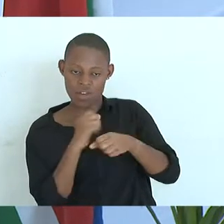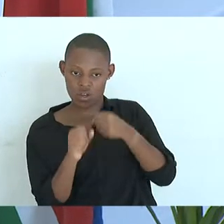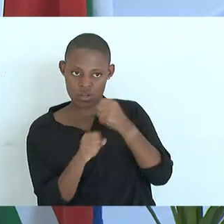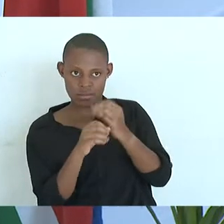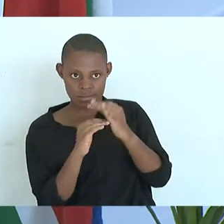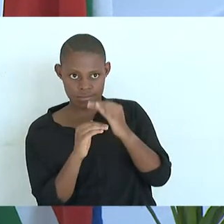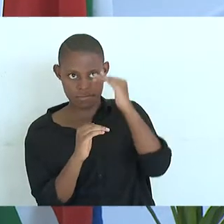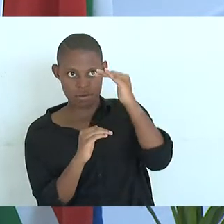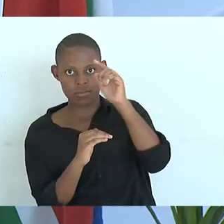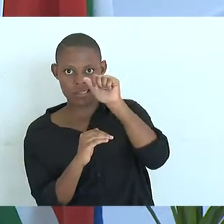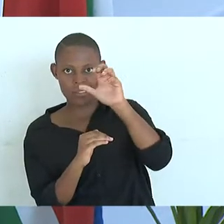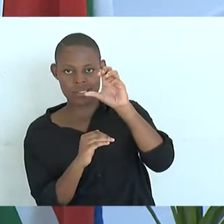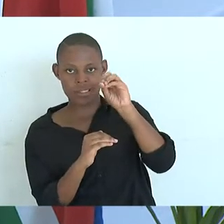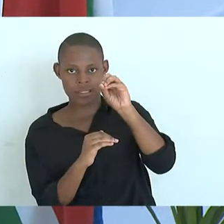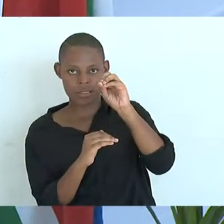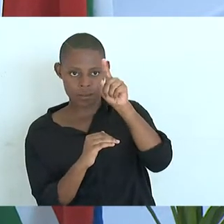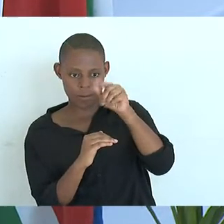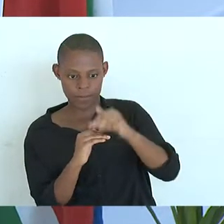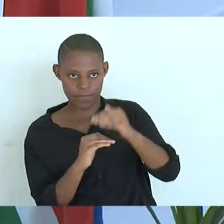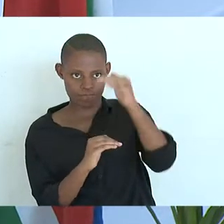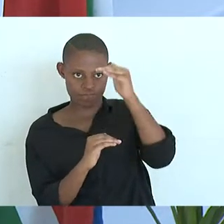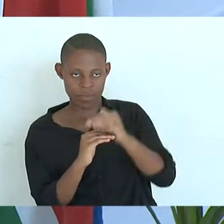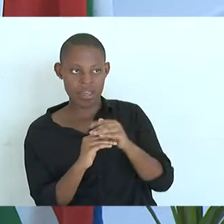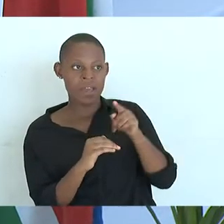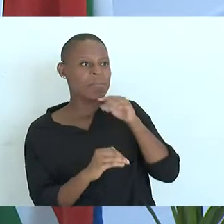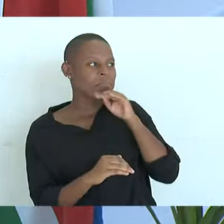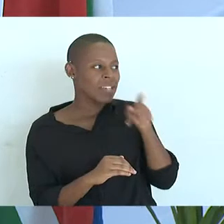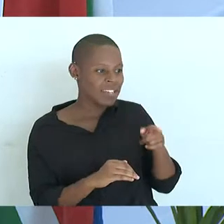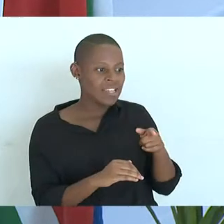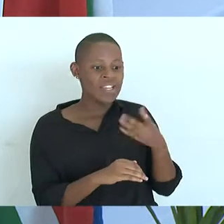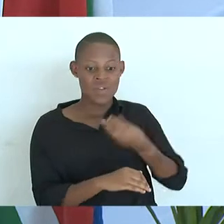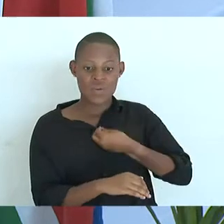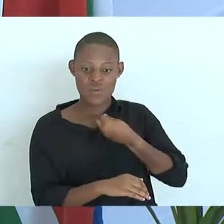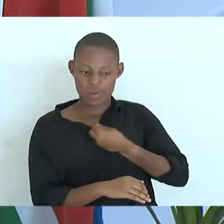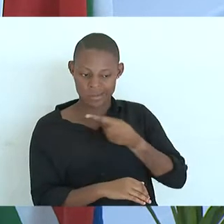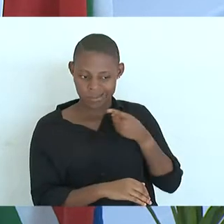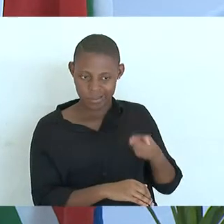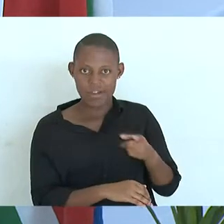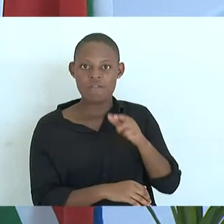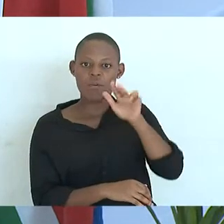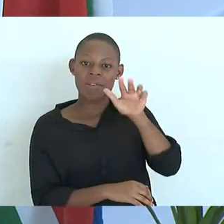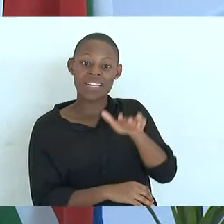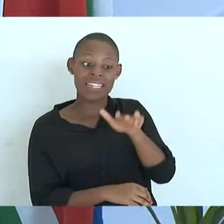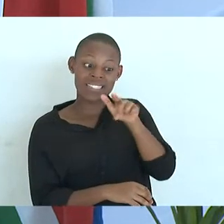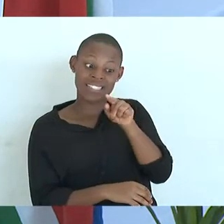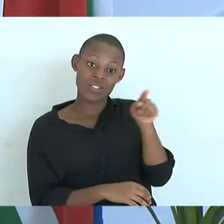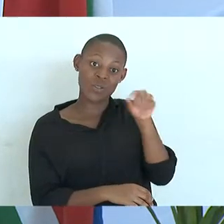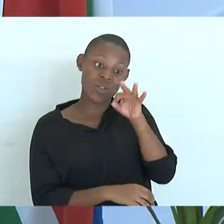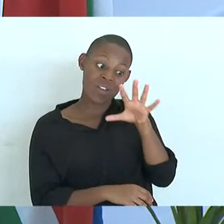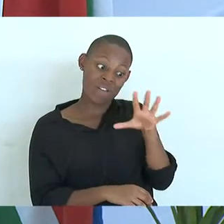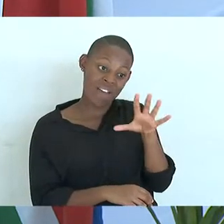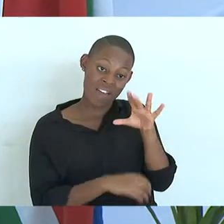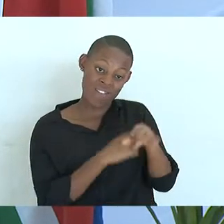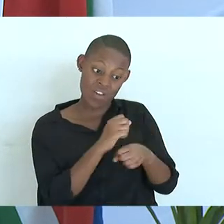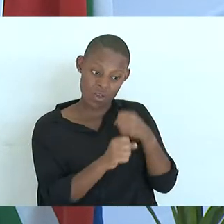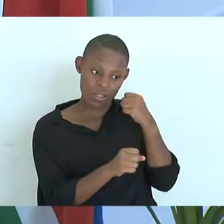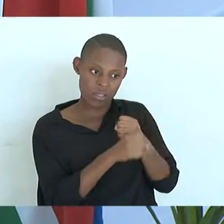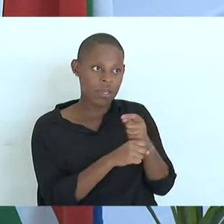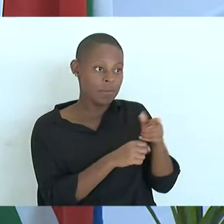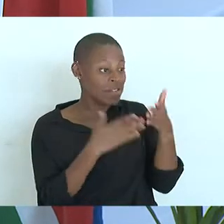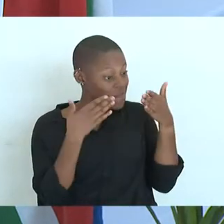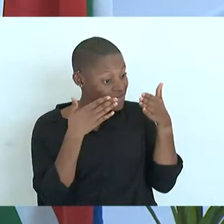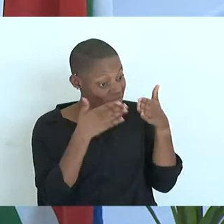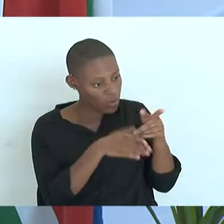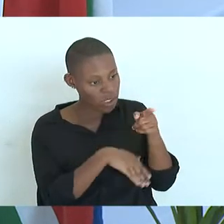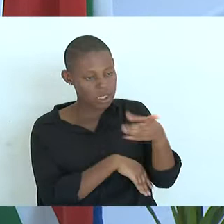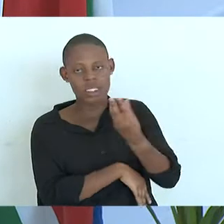35 uvela ekutheni ukukhanda amathuba emisebenzi kutargetwe kakhulu abantu